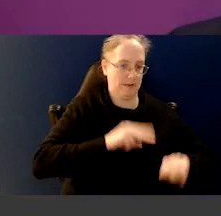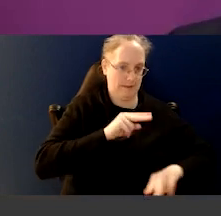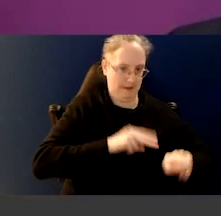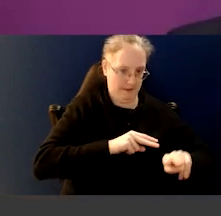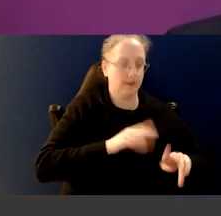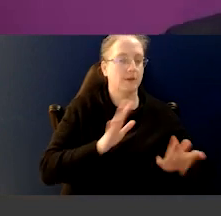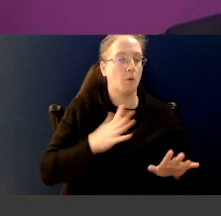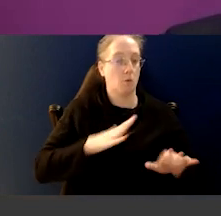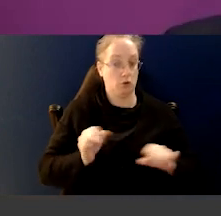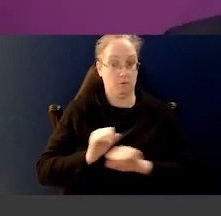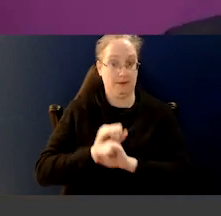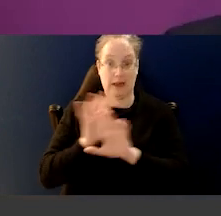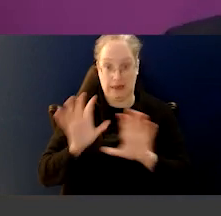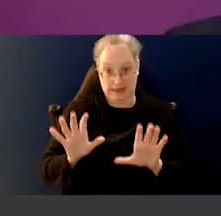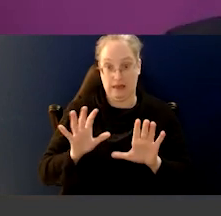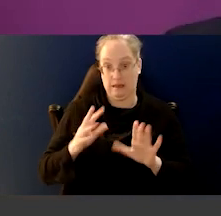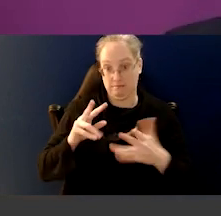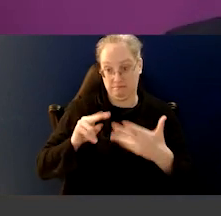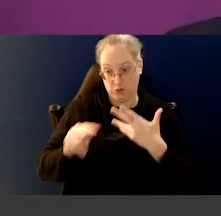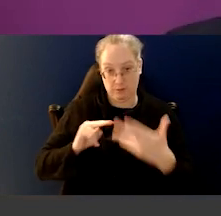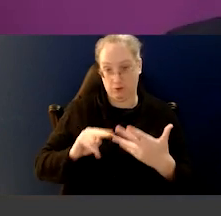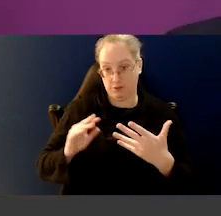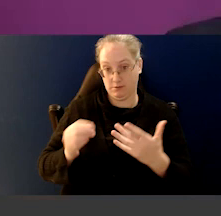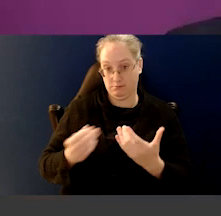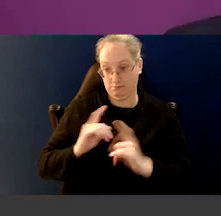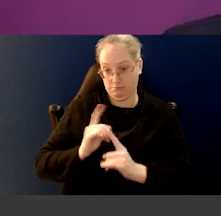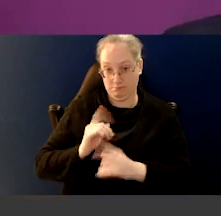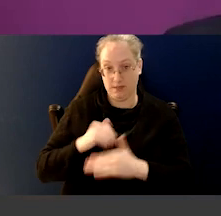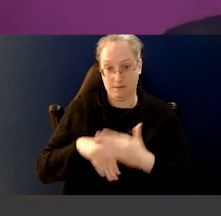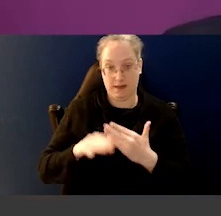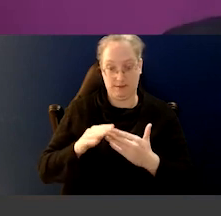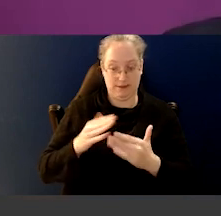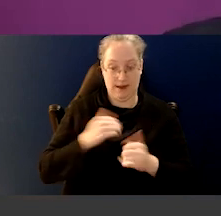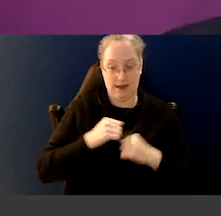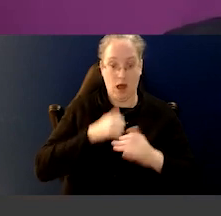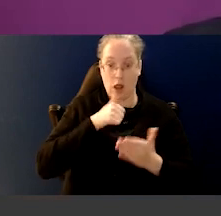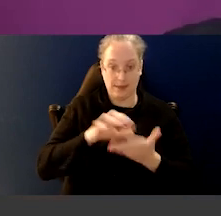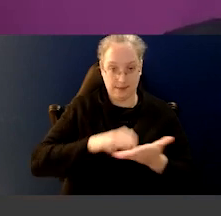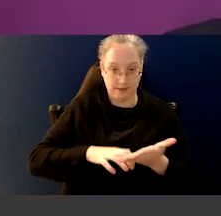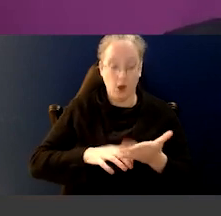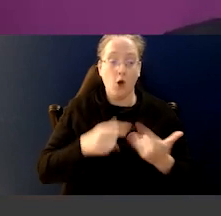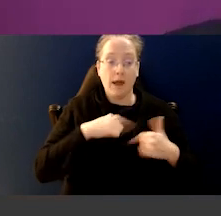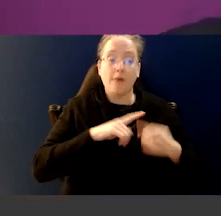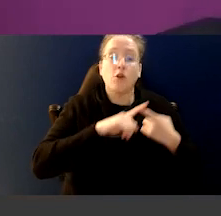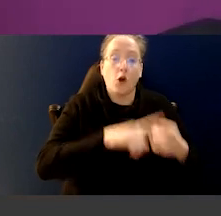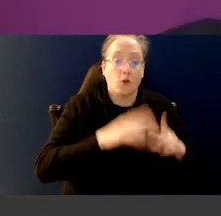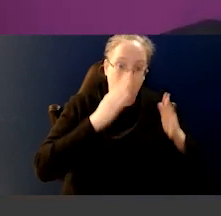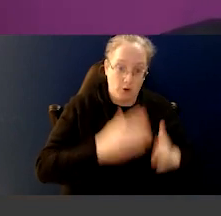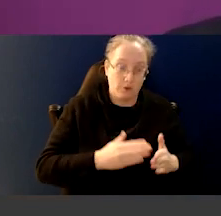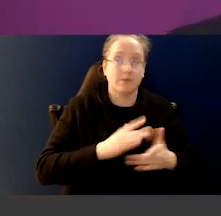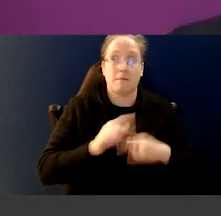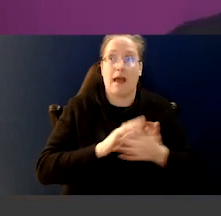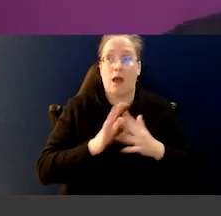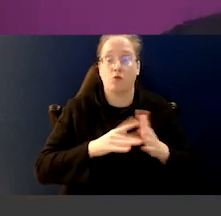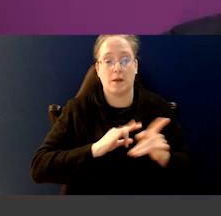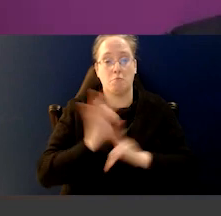outcome letters. And it is an ongoing focus of how to improve the common English language